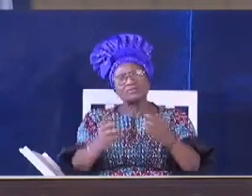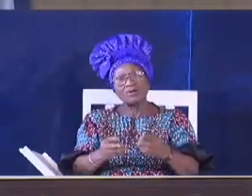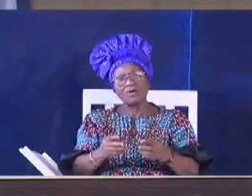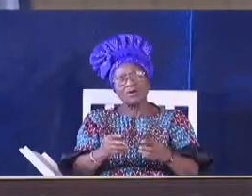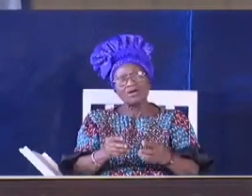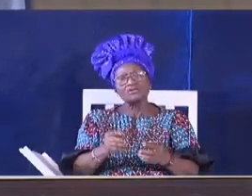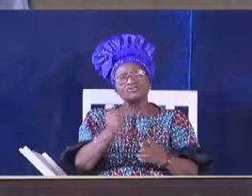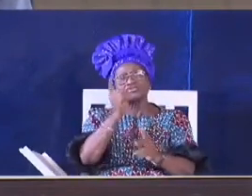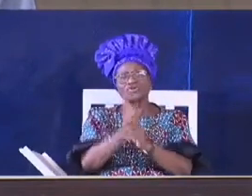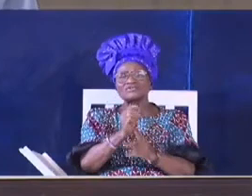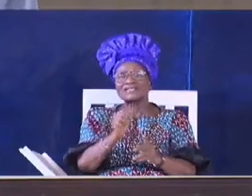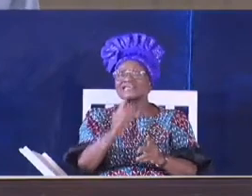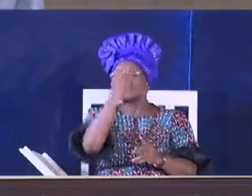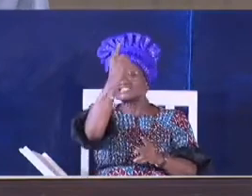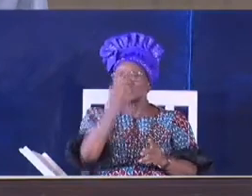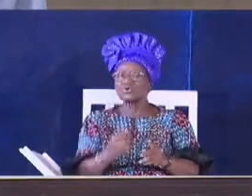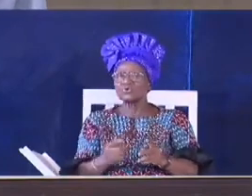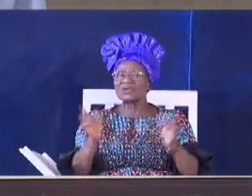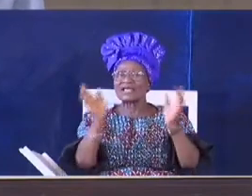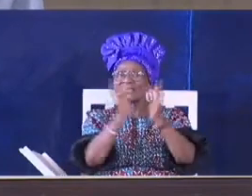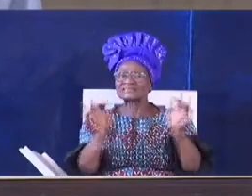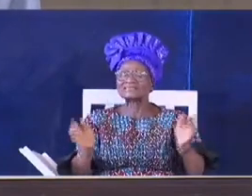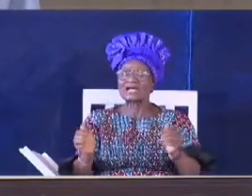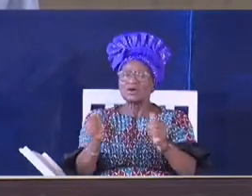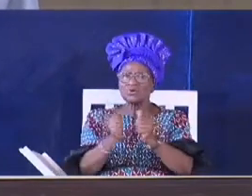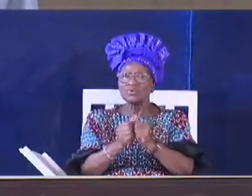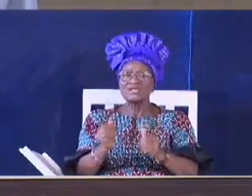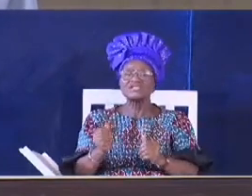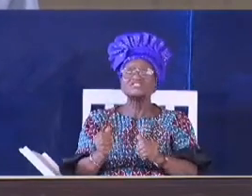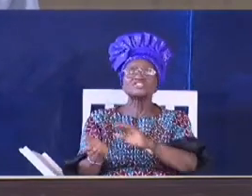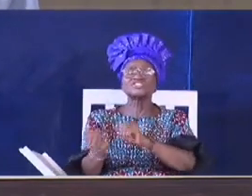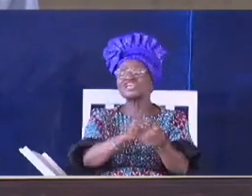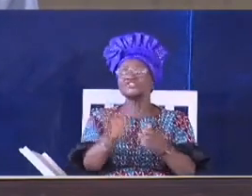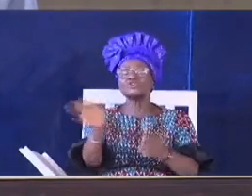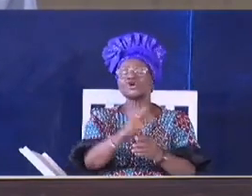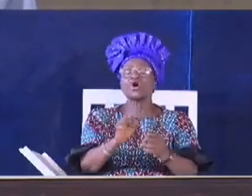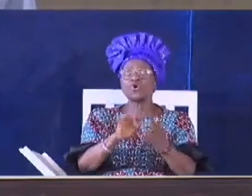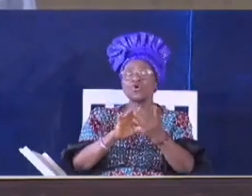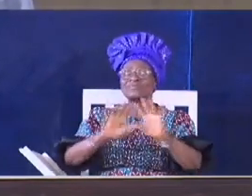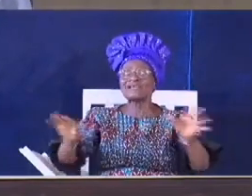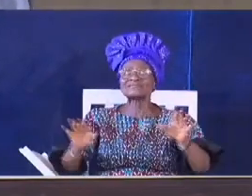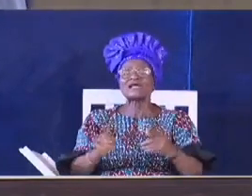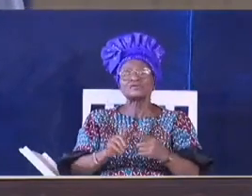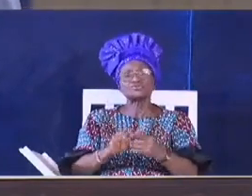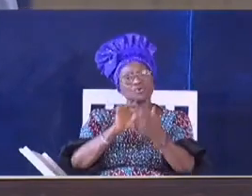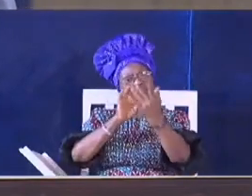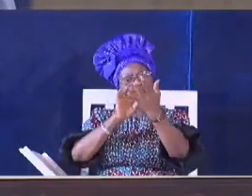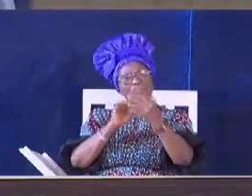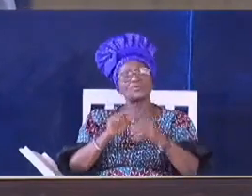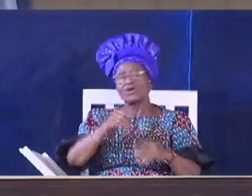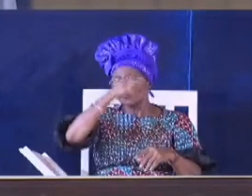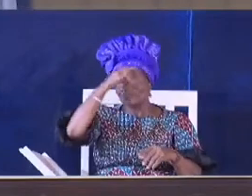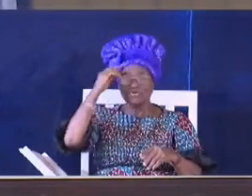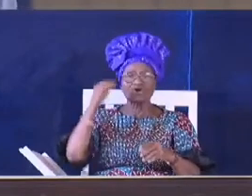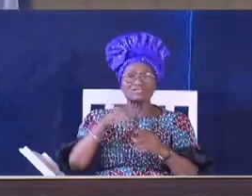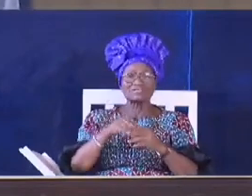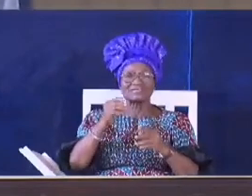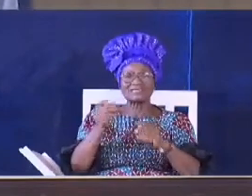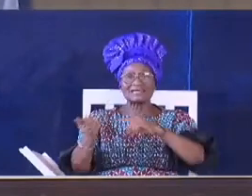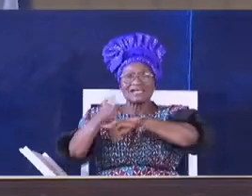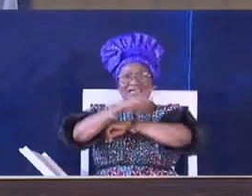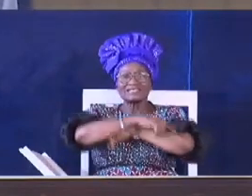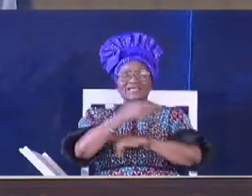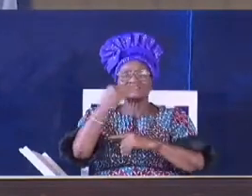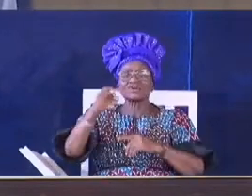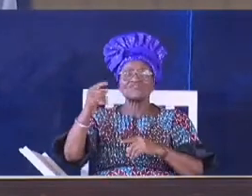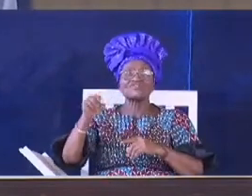single encounter will change hopelessness to hope. Because in the case of the woman with